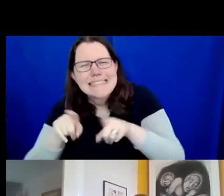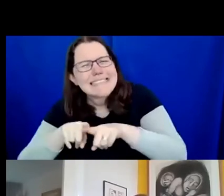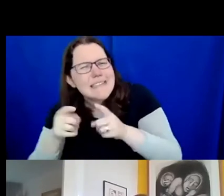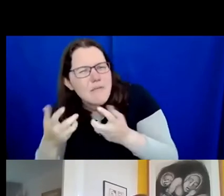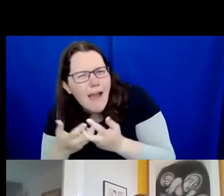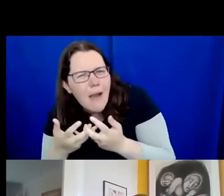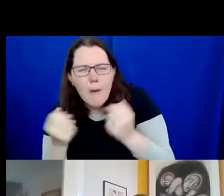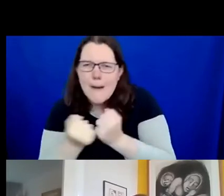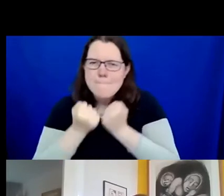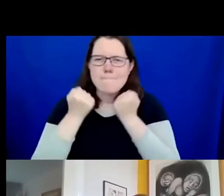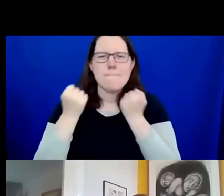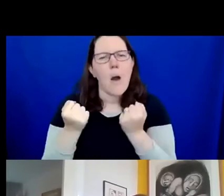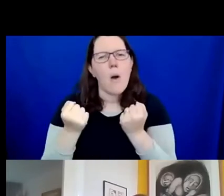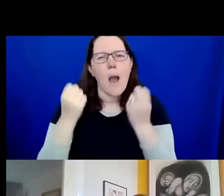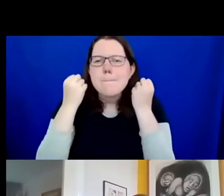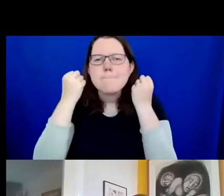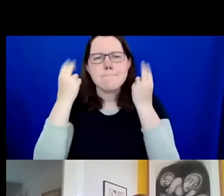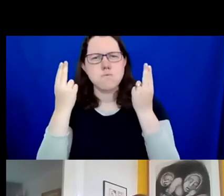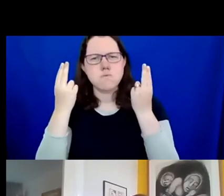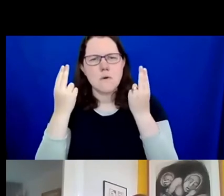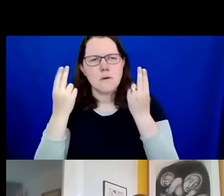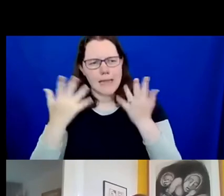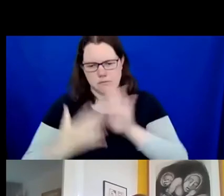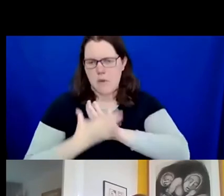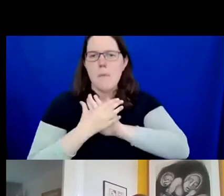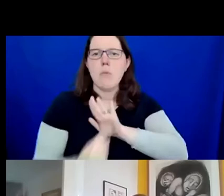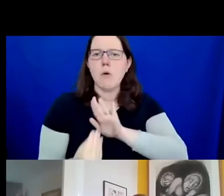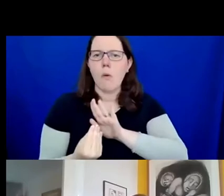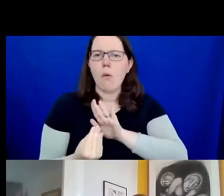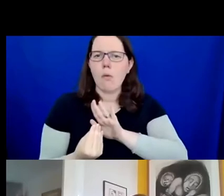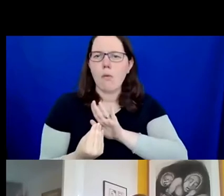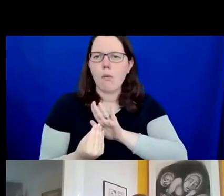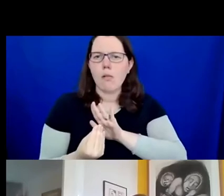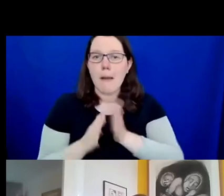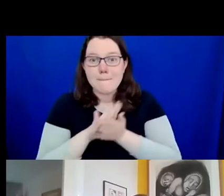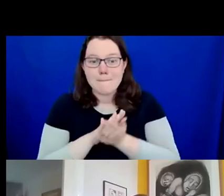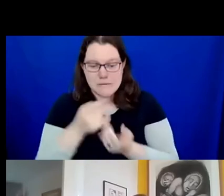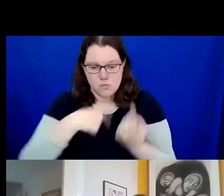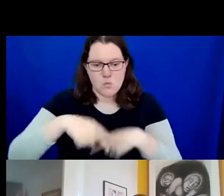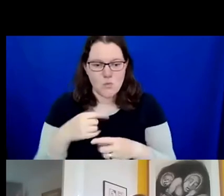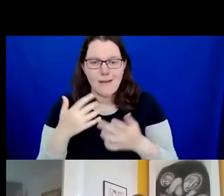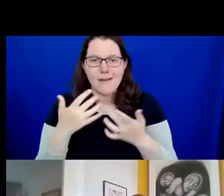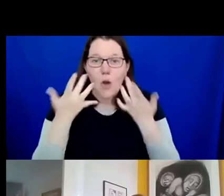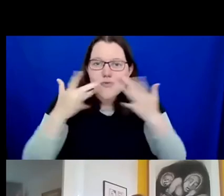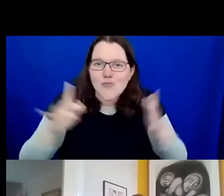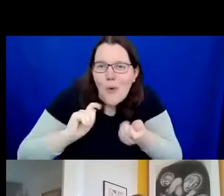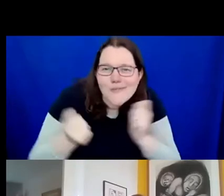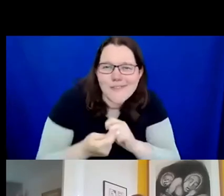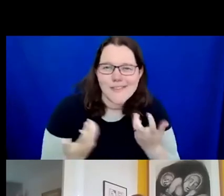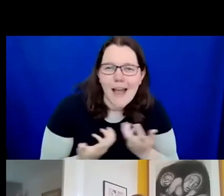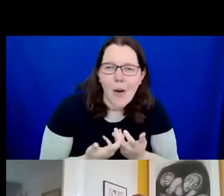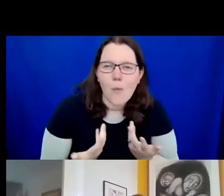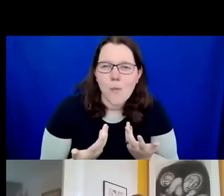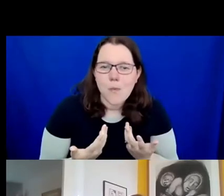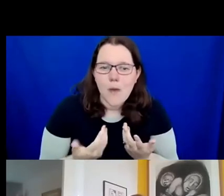agency and modelling the change they and partners want to see. We also learned that institutional change doesn't have to